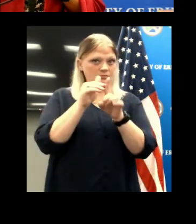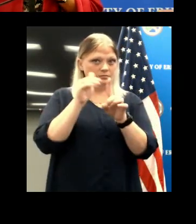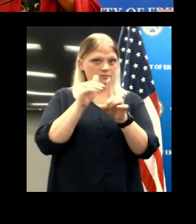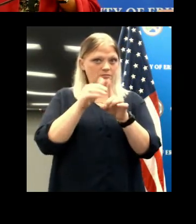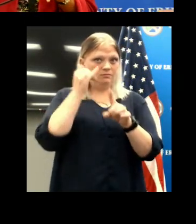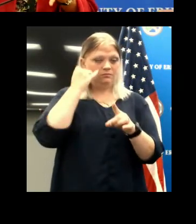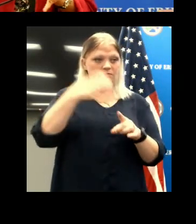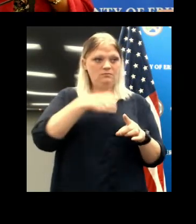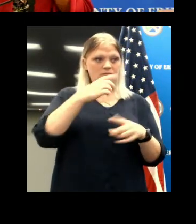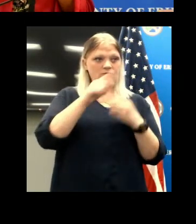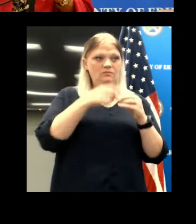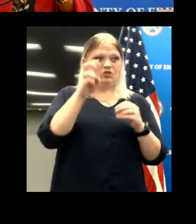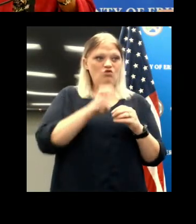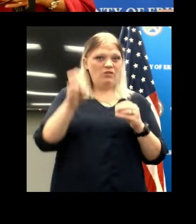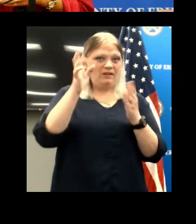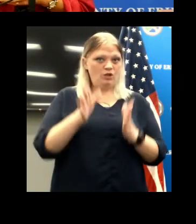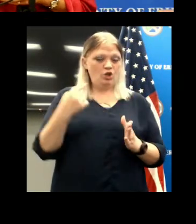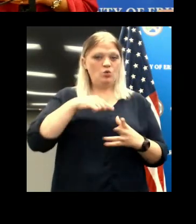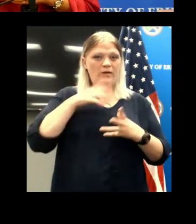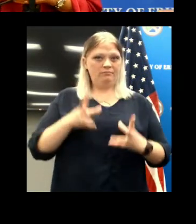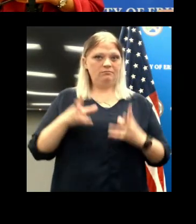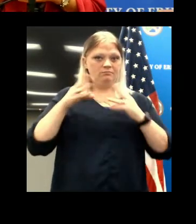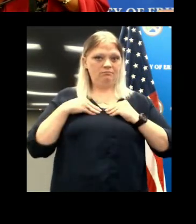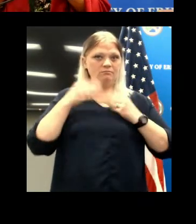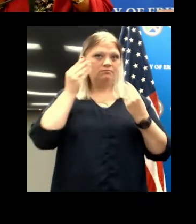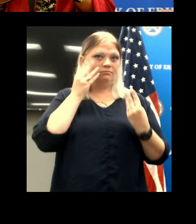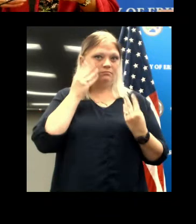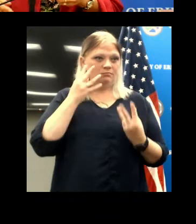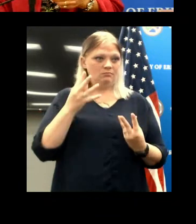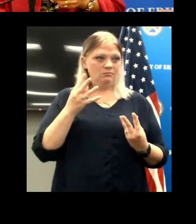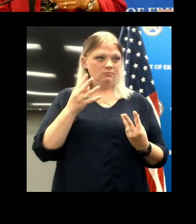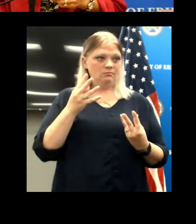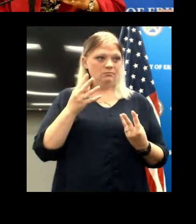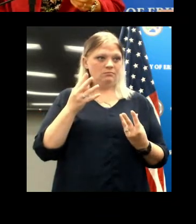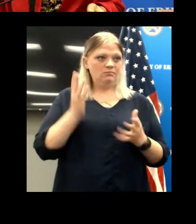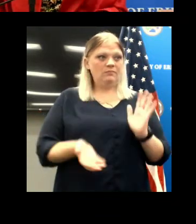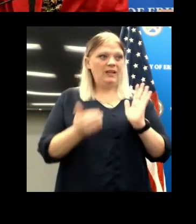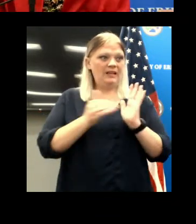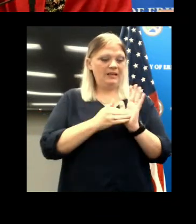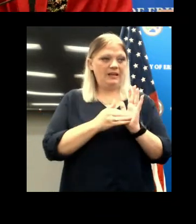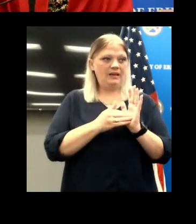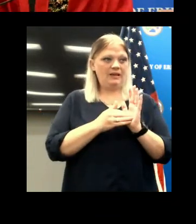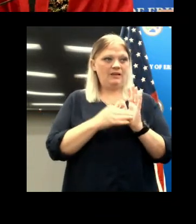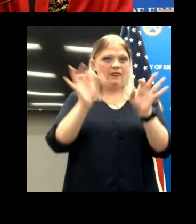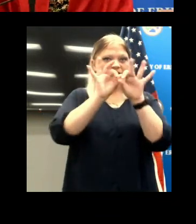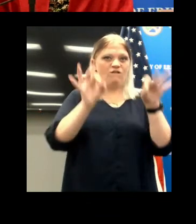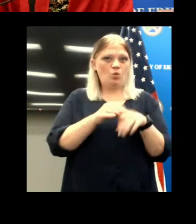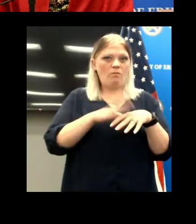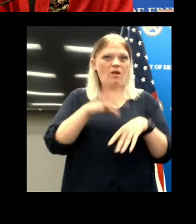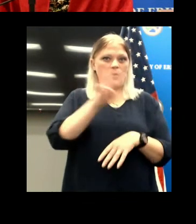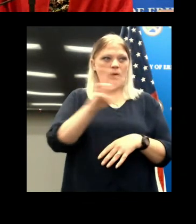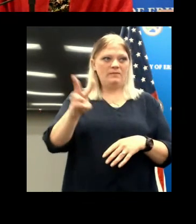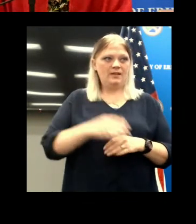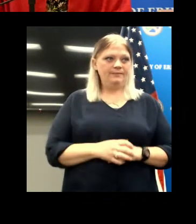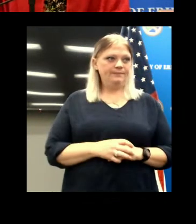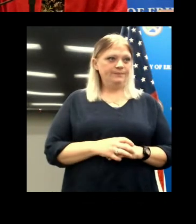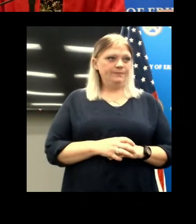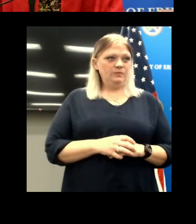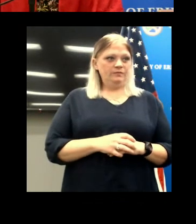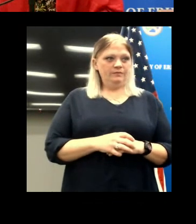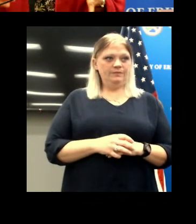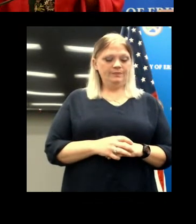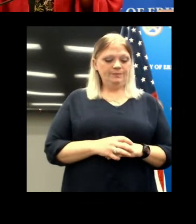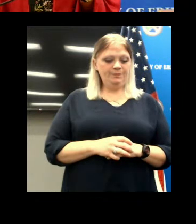have complaints about travelers, we are taking that information and can go on to the form on our website.